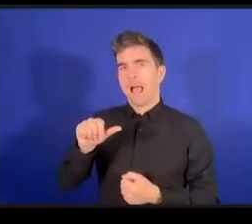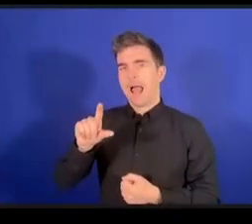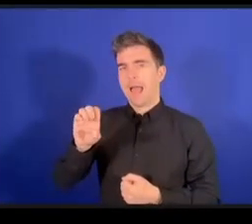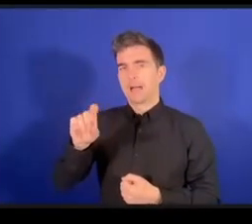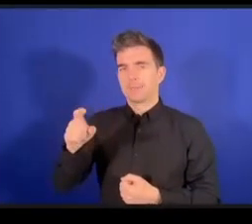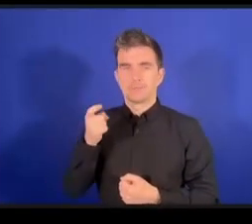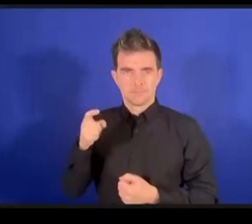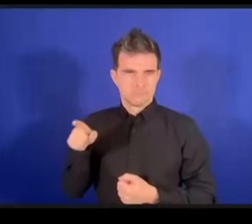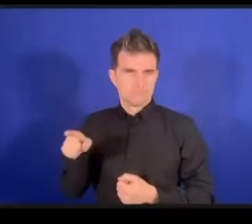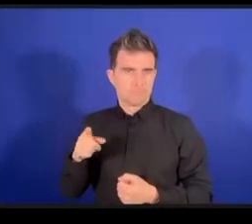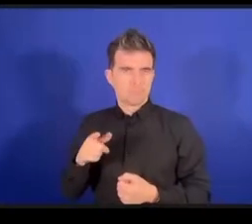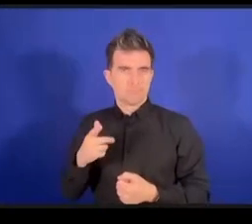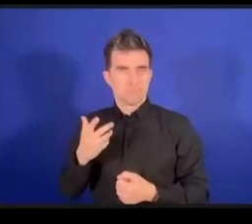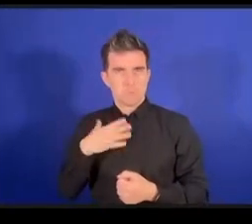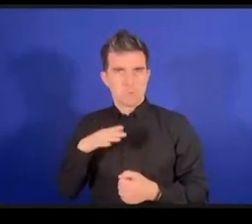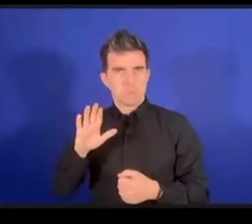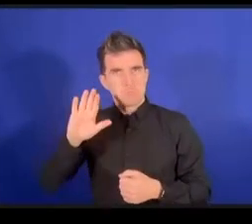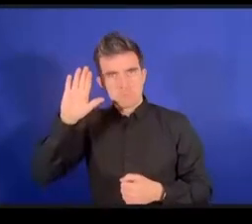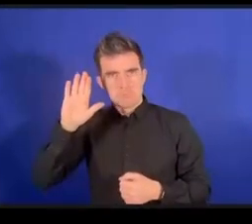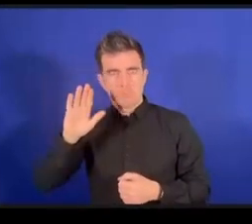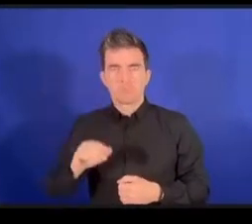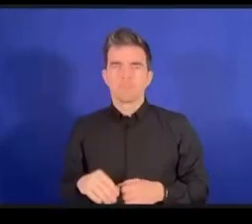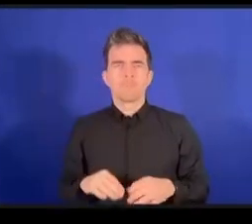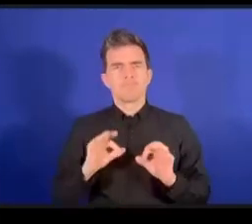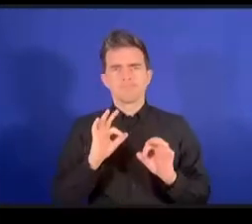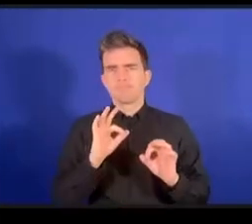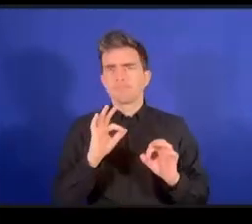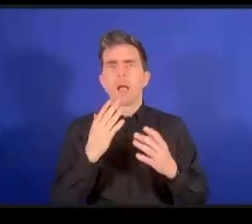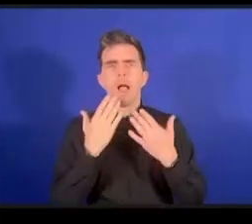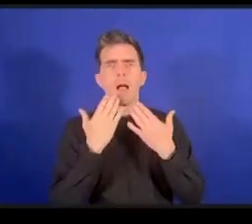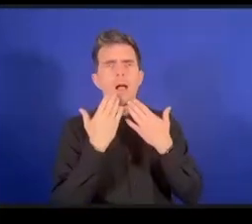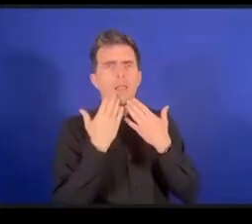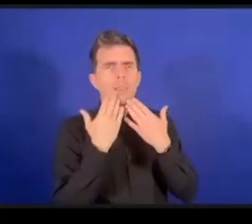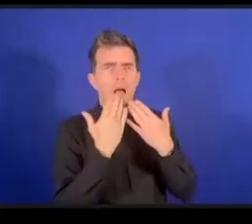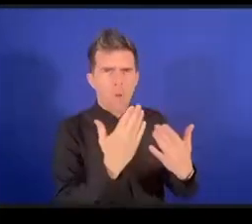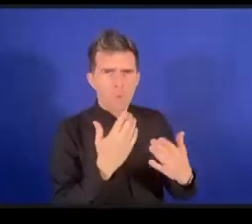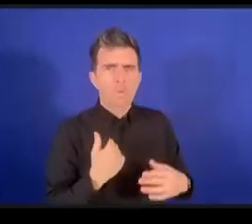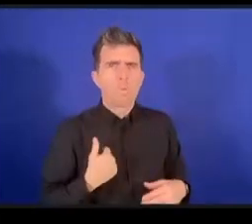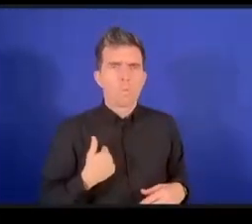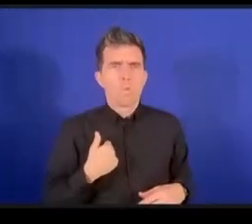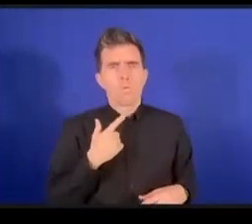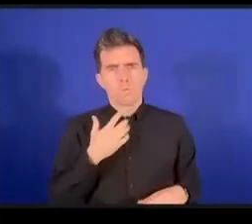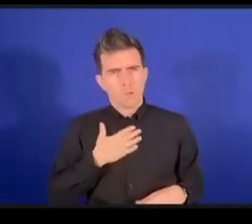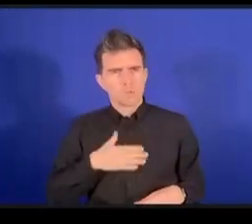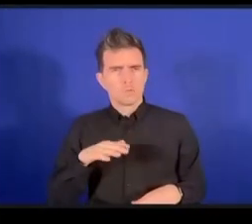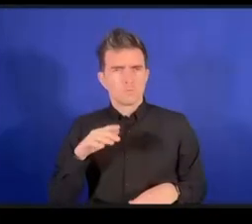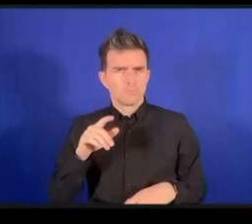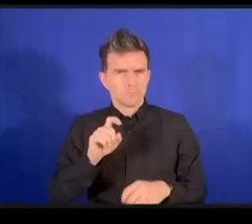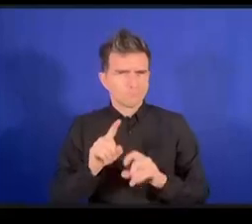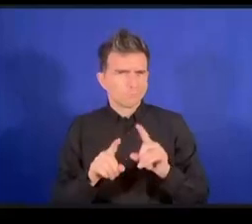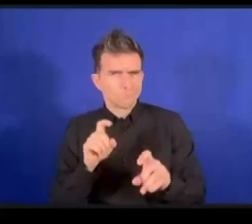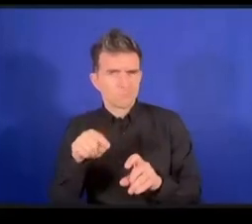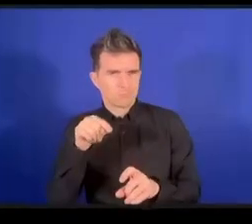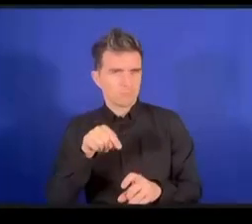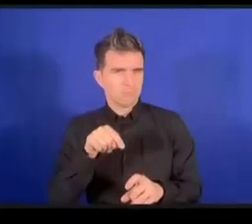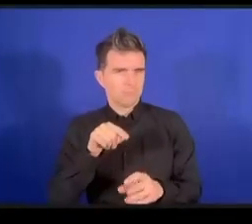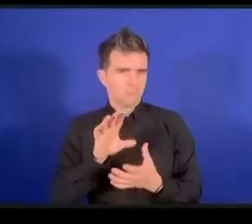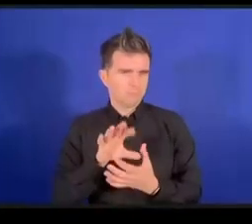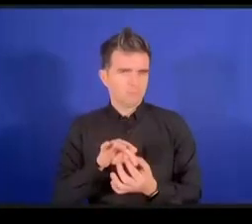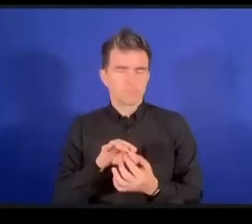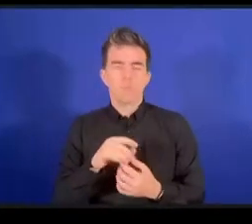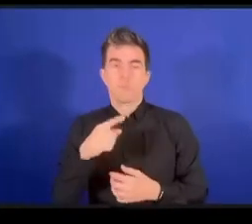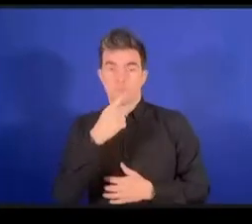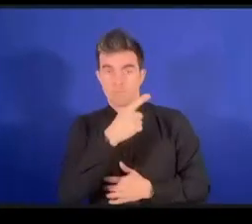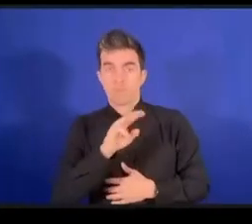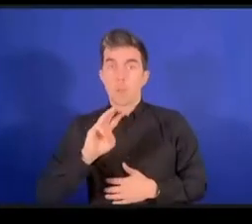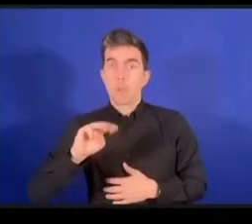I would like to go further in this question. As Marcos correctly said, the impact is very heterogeneous, and we have